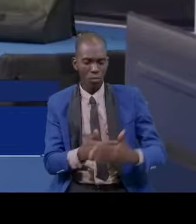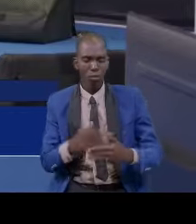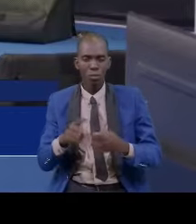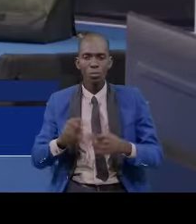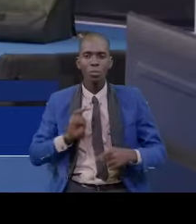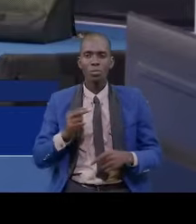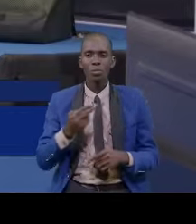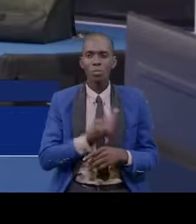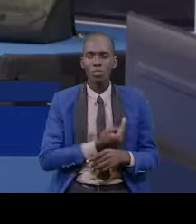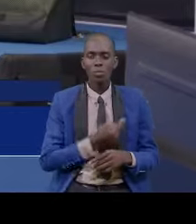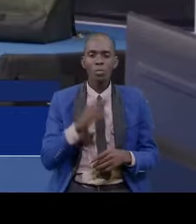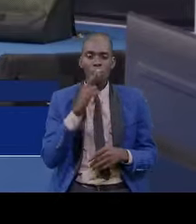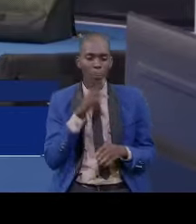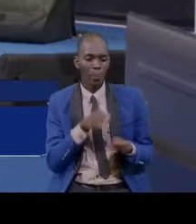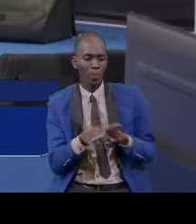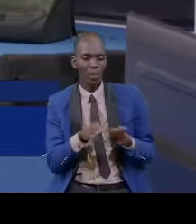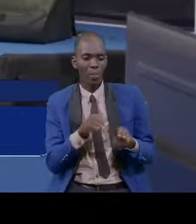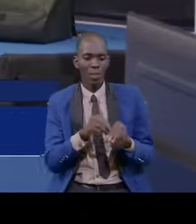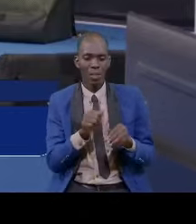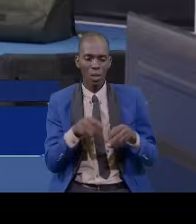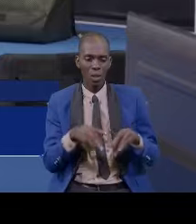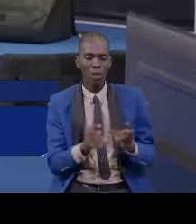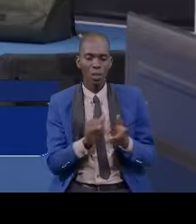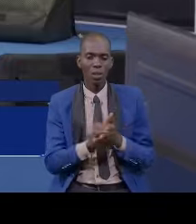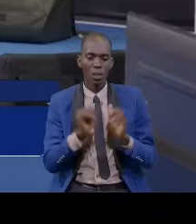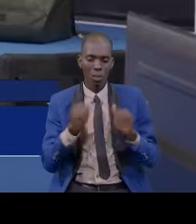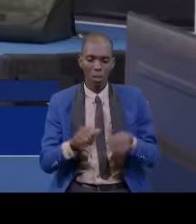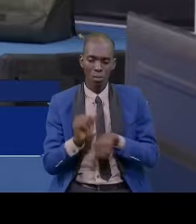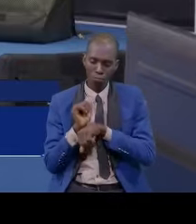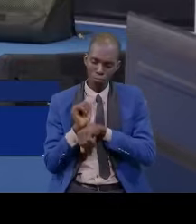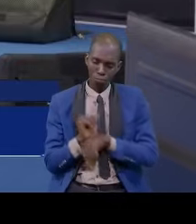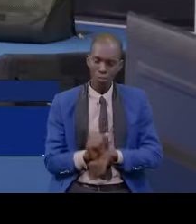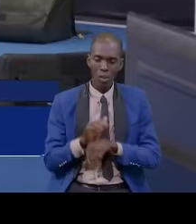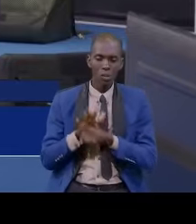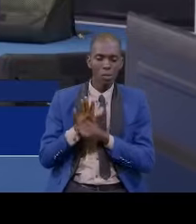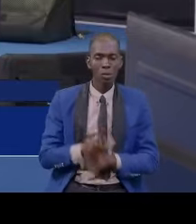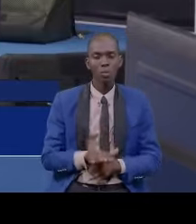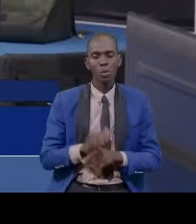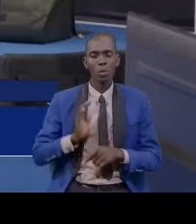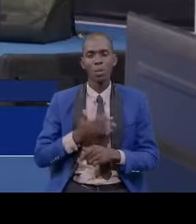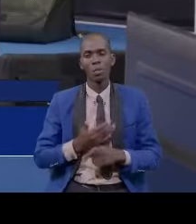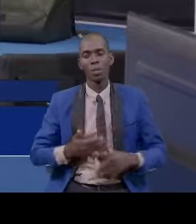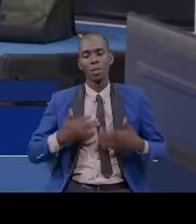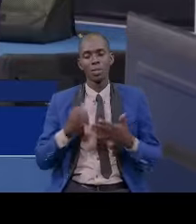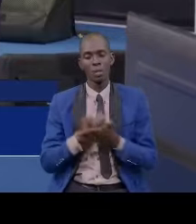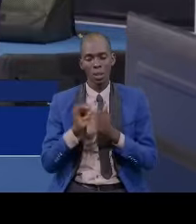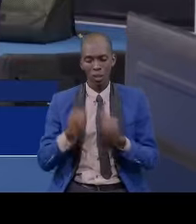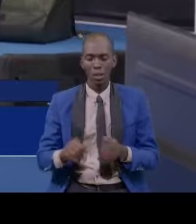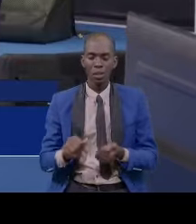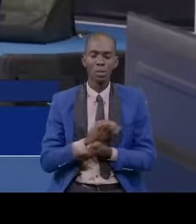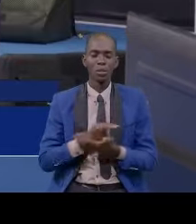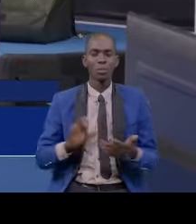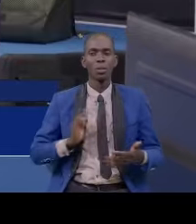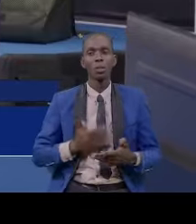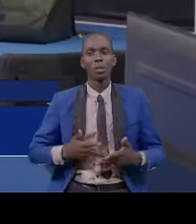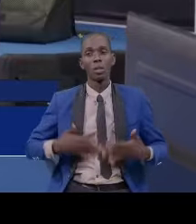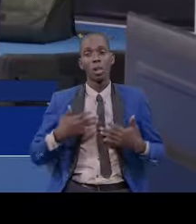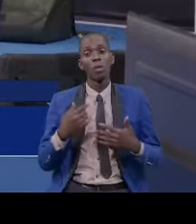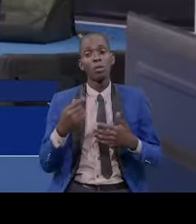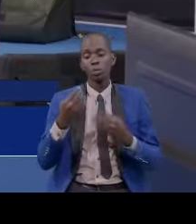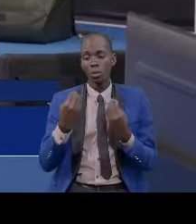in this video because I don't want it to be too long, but the truth of the matter is, the man on a mission without a